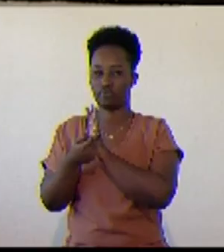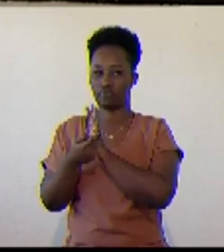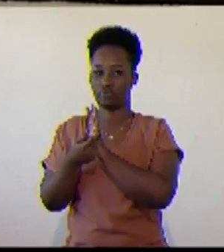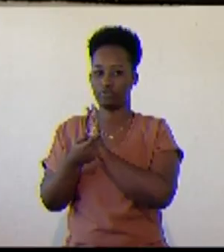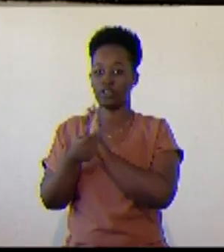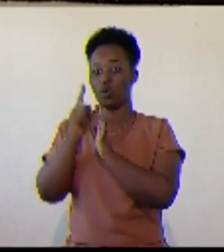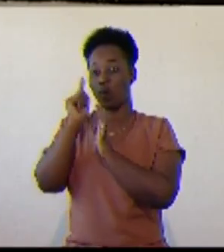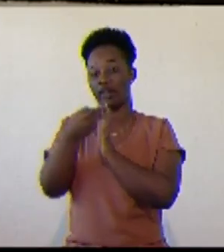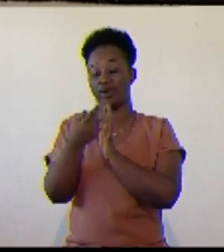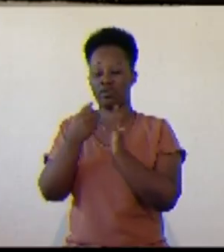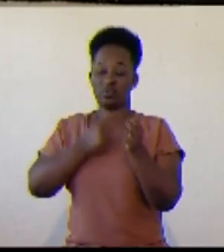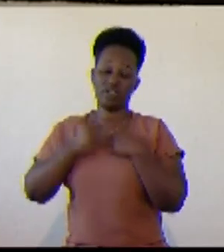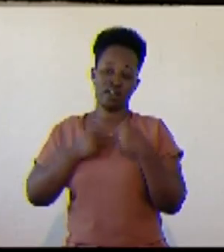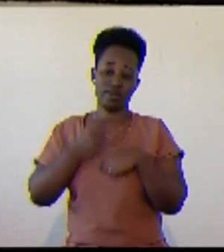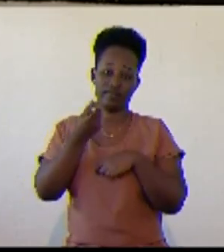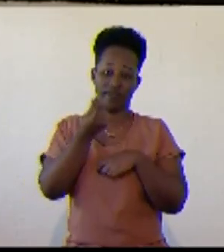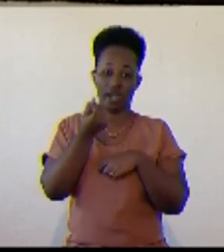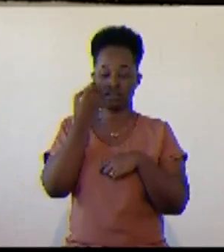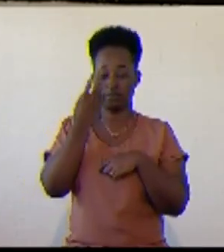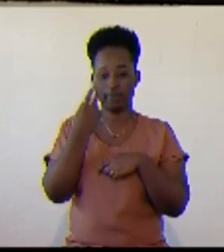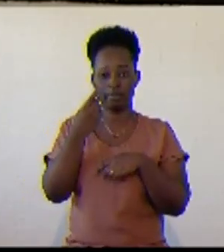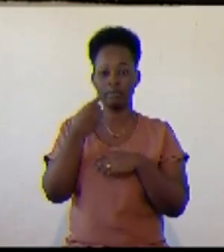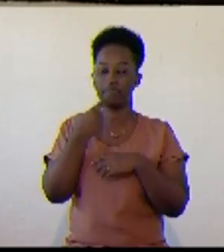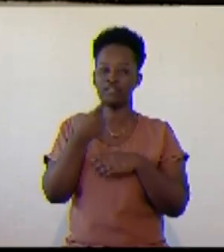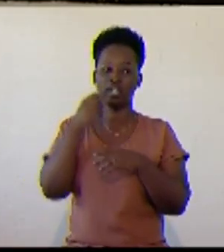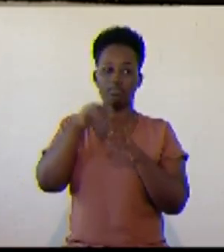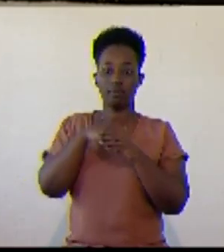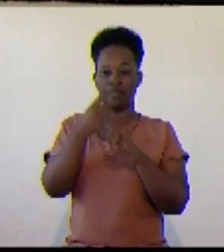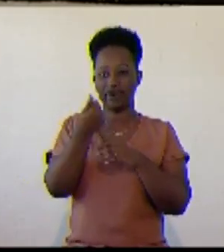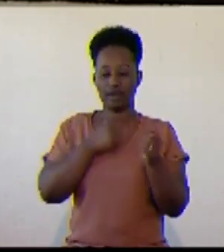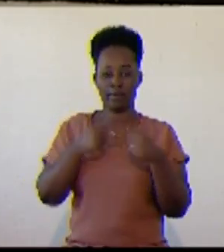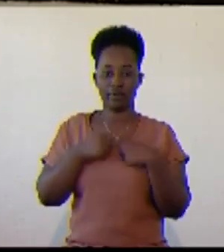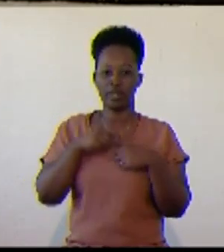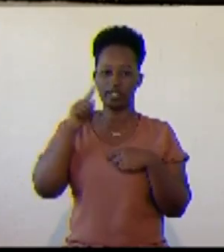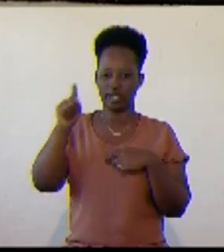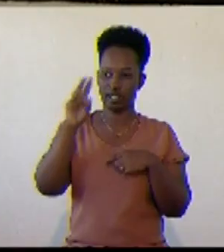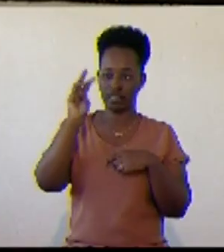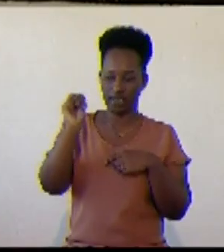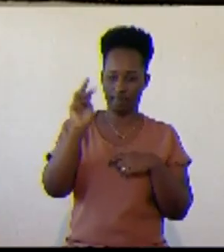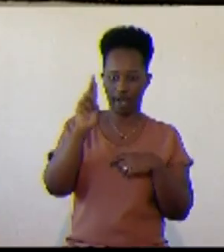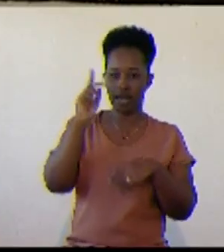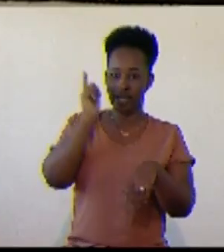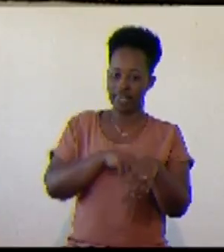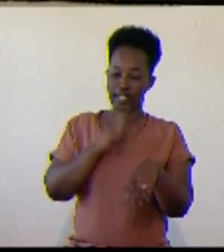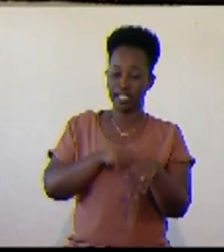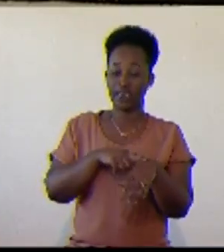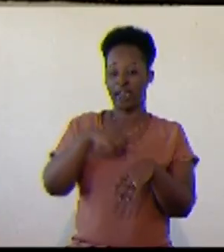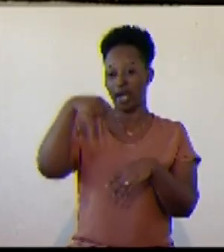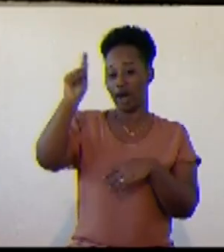francs, if it is measured in Guanan francs. So this is your marginal revenue when output